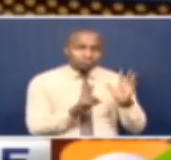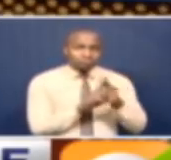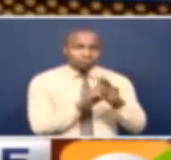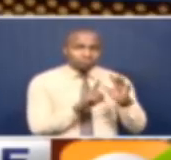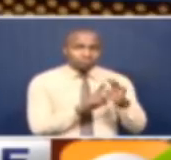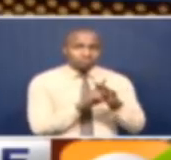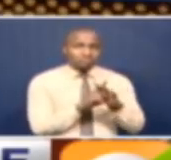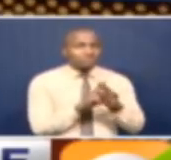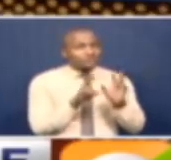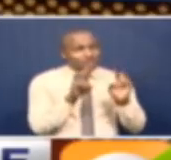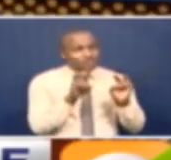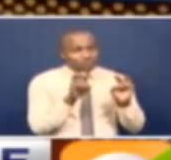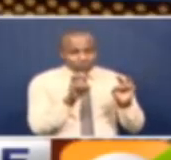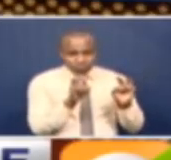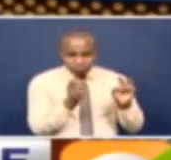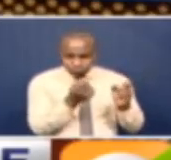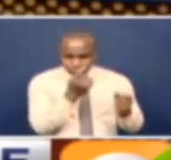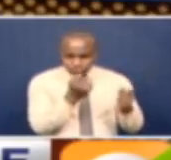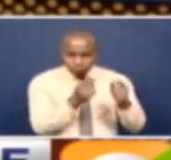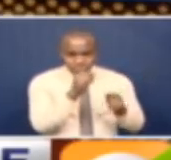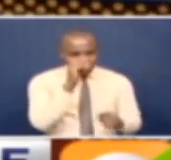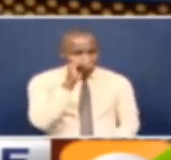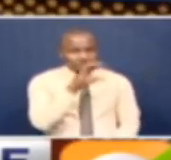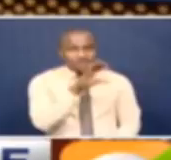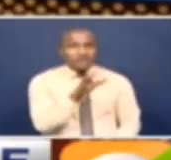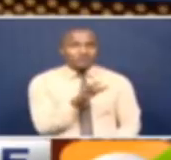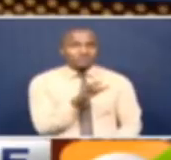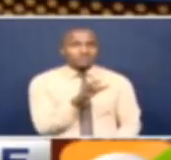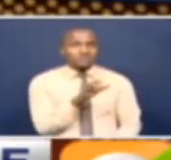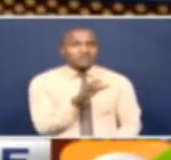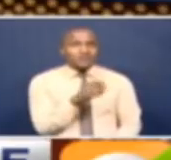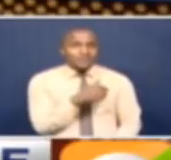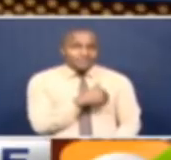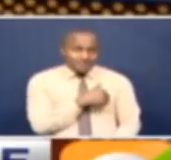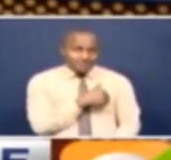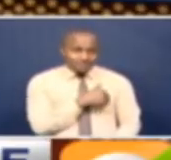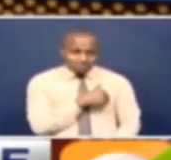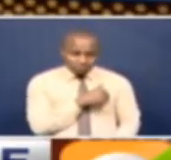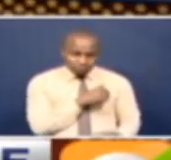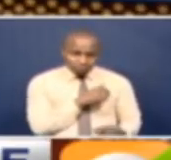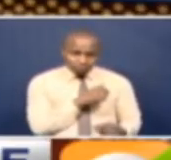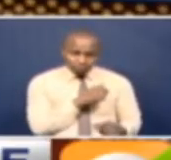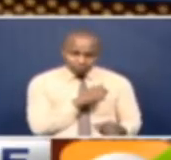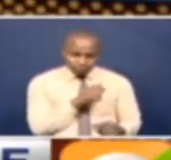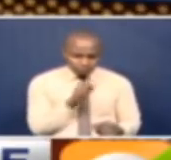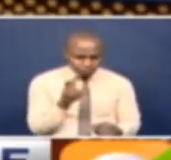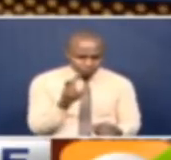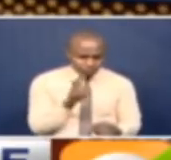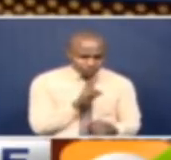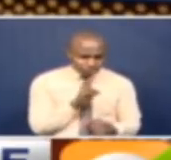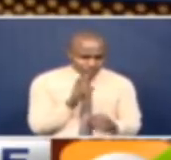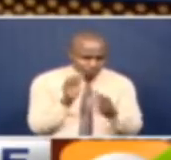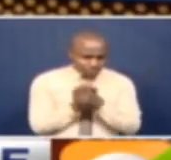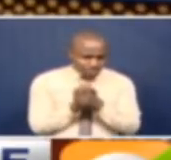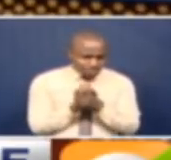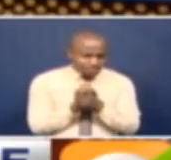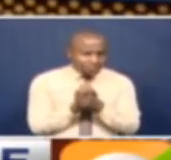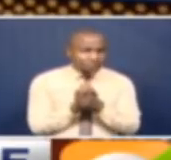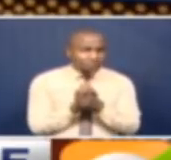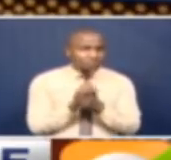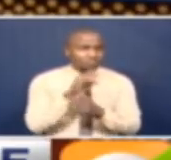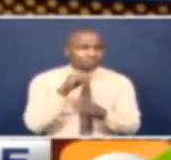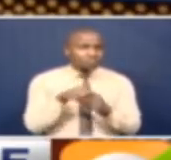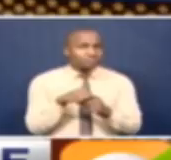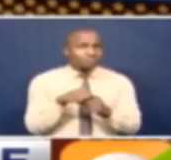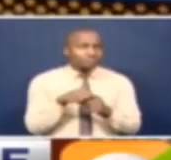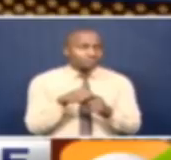of issues that bedeviled Mombasa County. So I aligned myself with Jubilee at that time. And you recall that time when Raila had even not withdrawn from